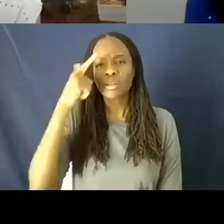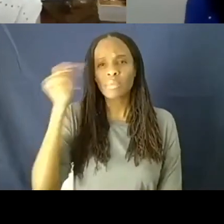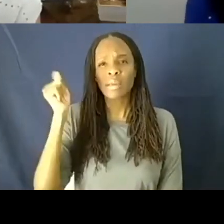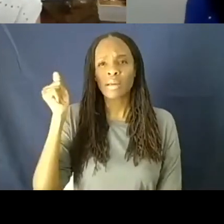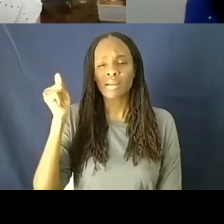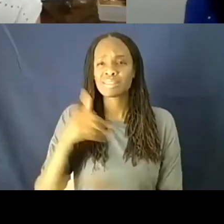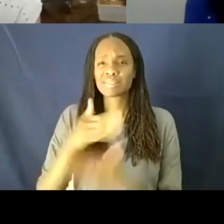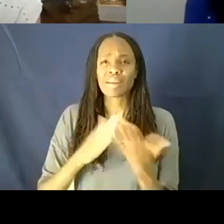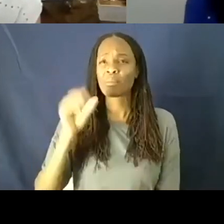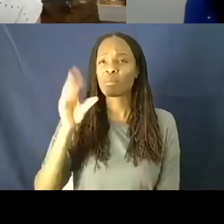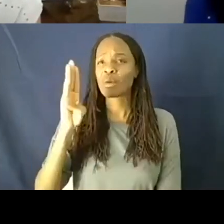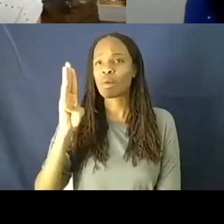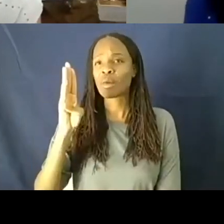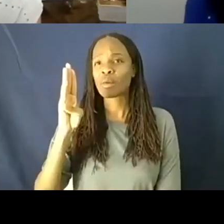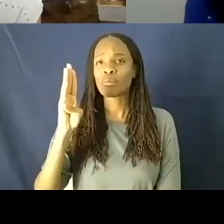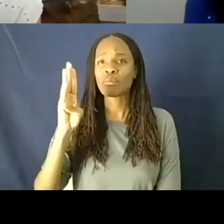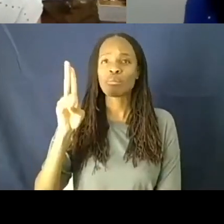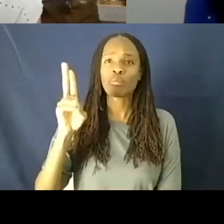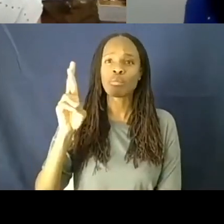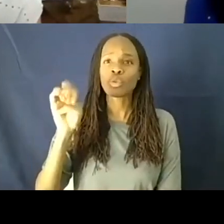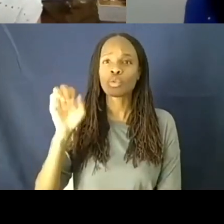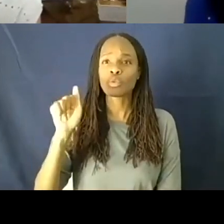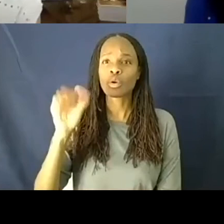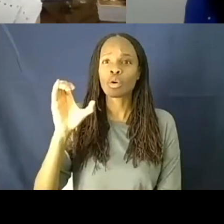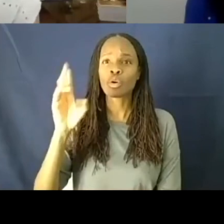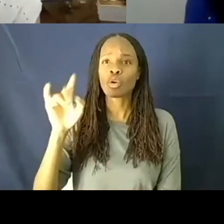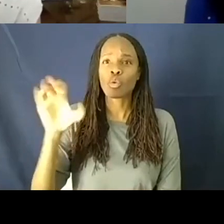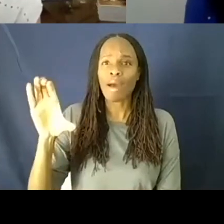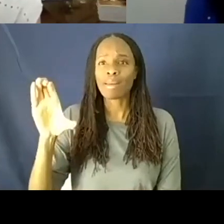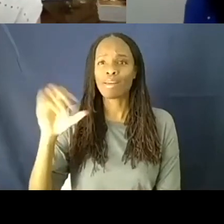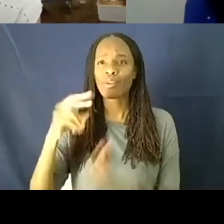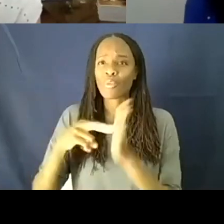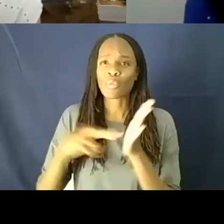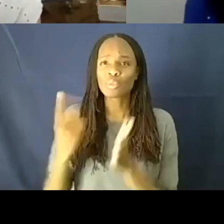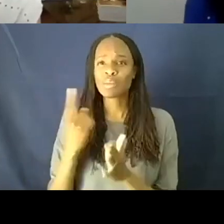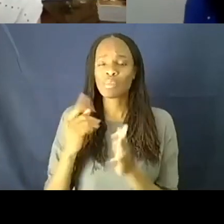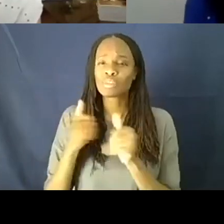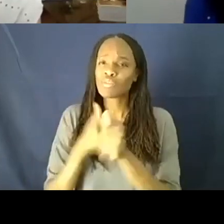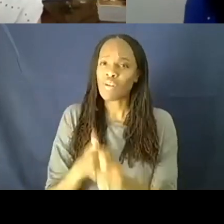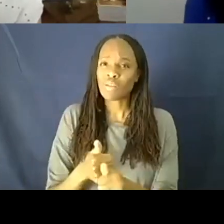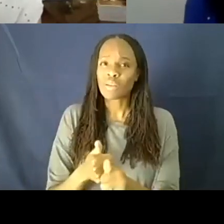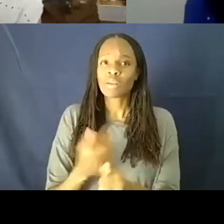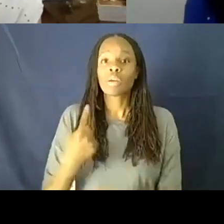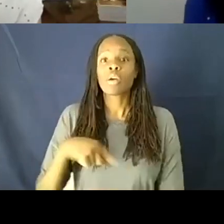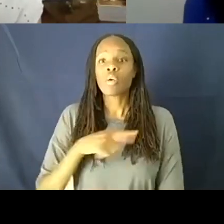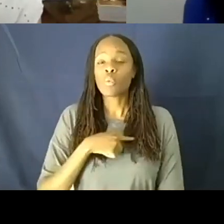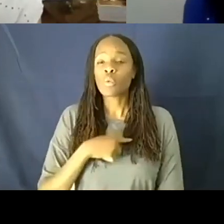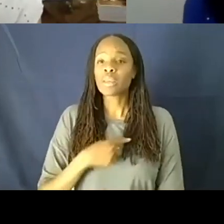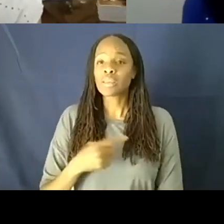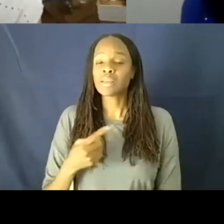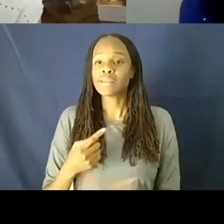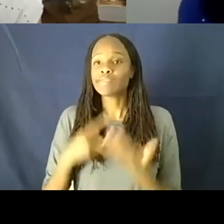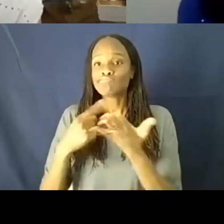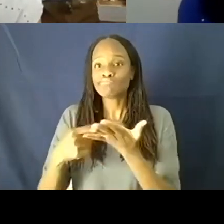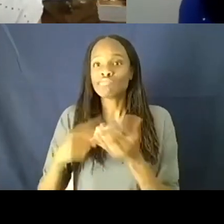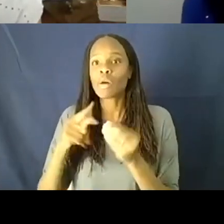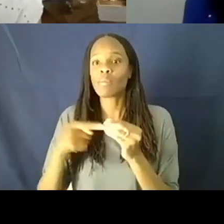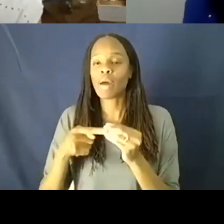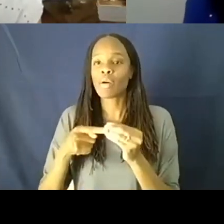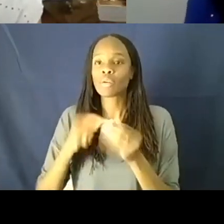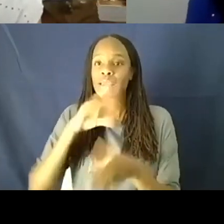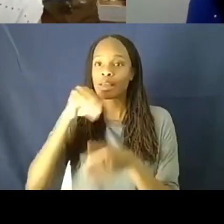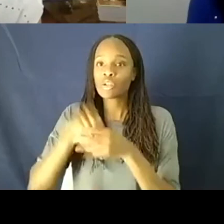bureaucratic rule that someone is following, but there isn't any time taken. We talk about inclusive communication. It's a two-way